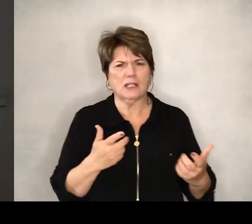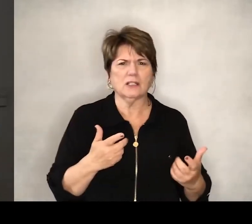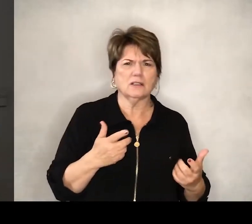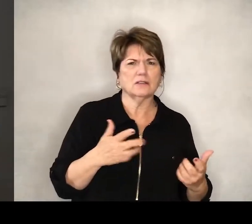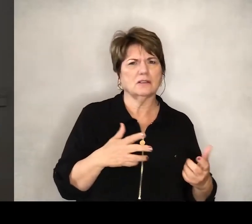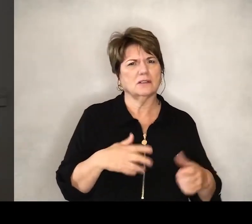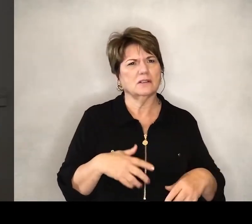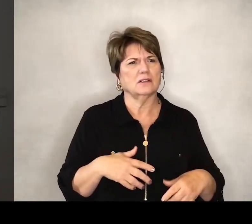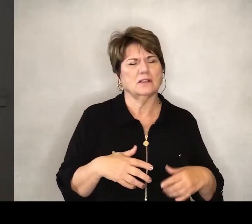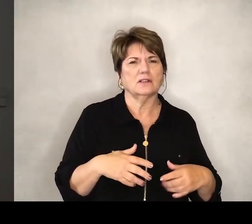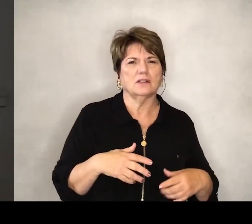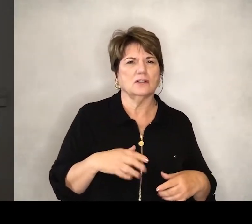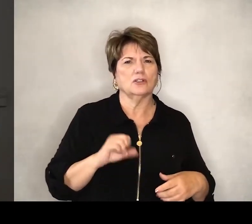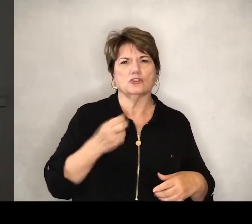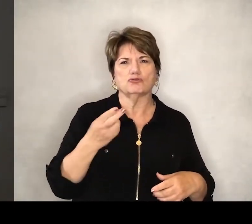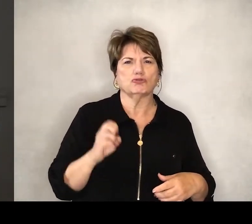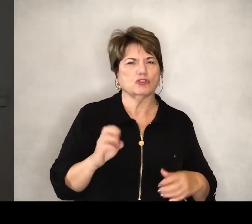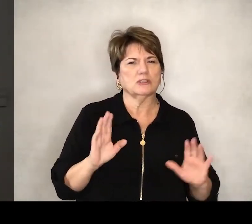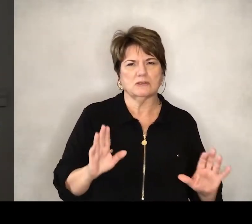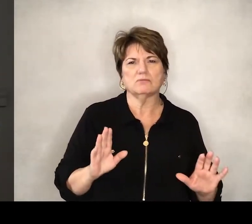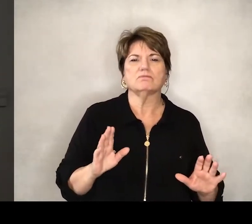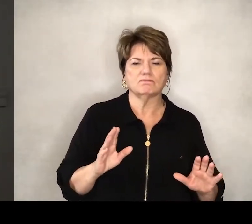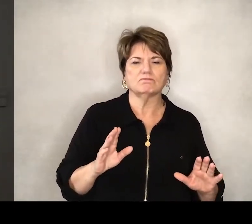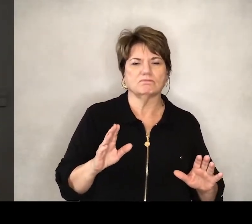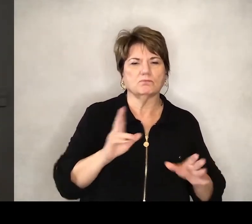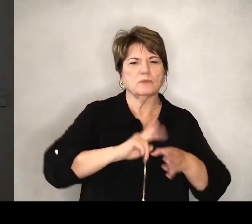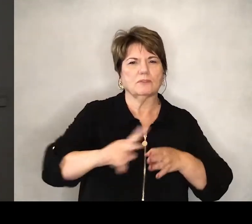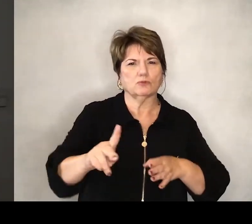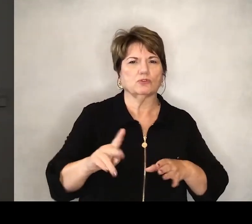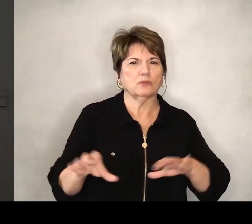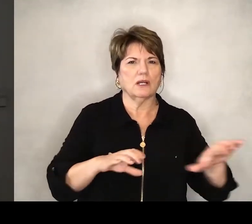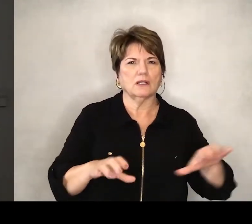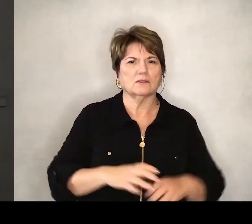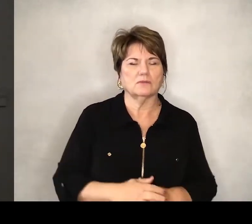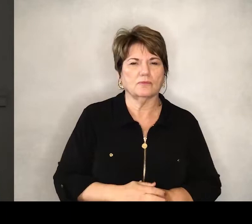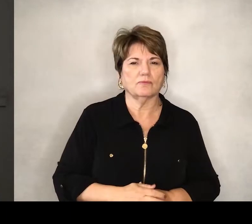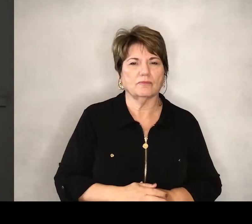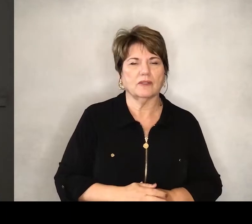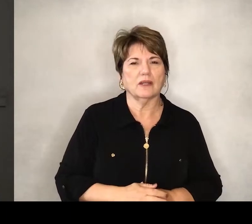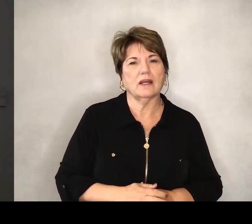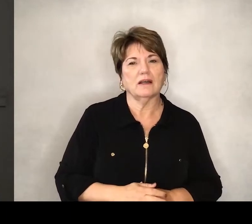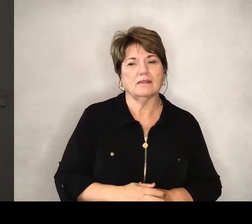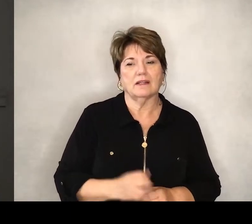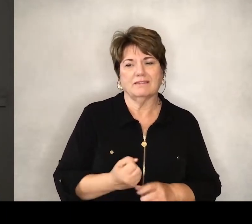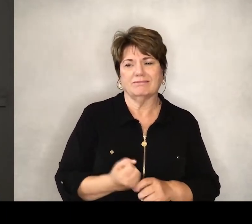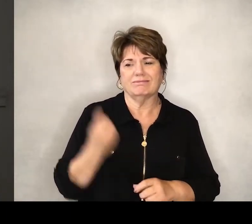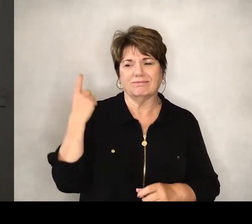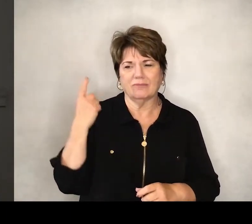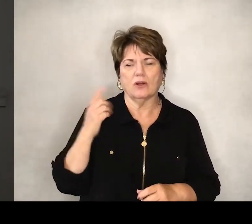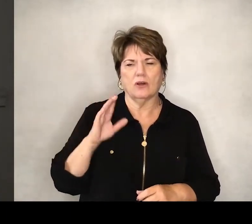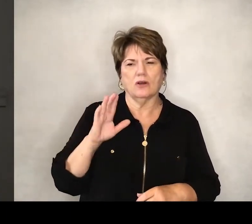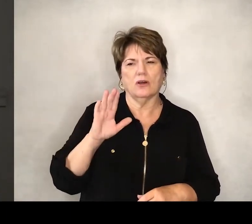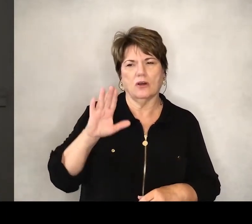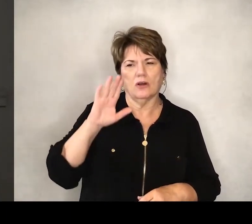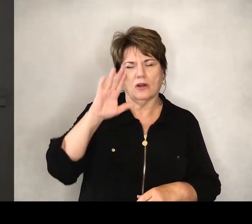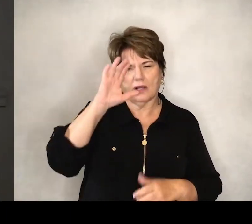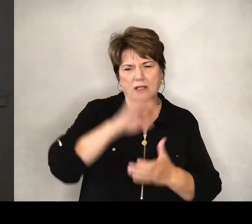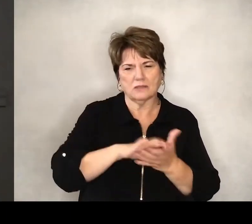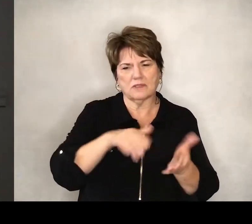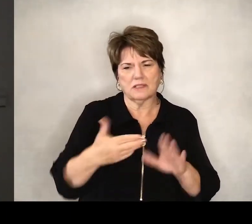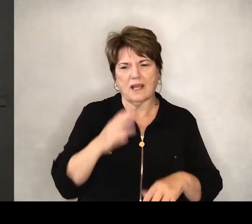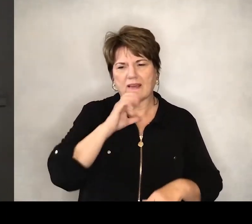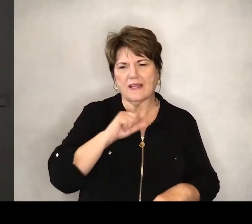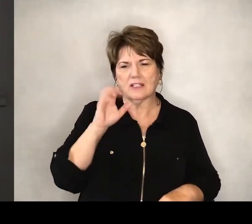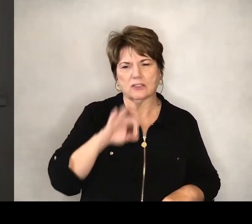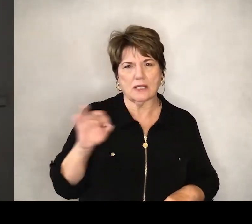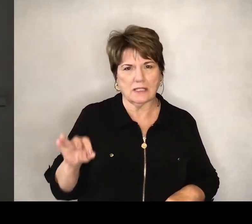with somebody or whatever else, and she just kind of didn't do that. And then a year ago or so, her husband died at the age of 99. And if